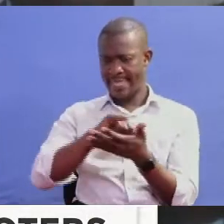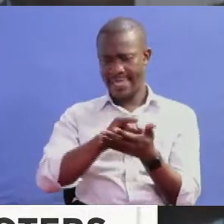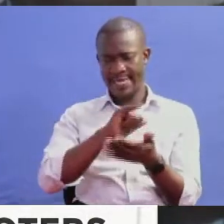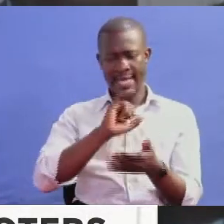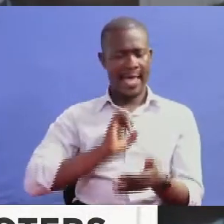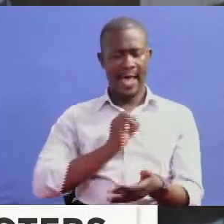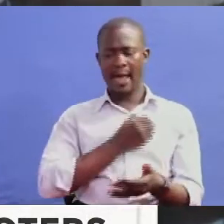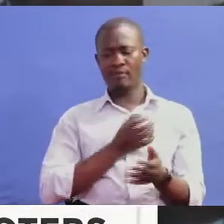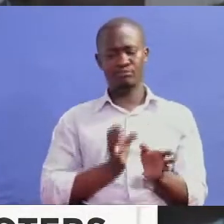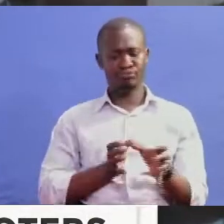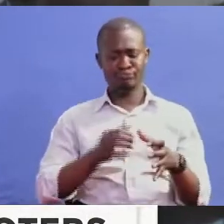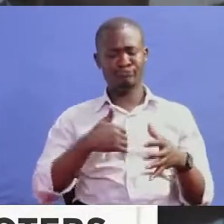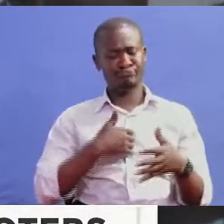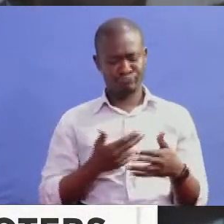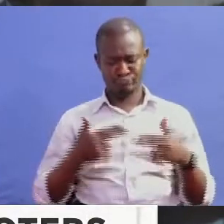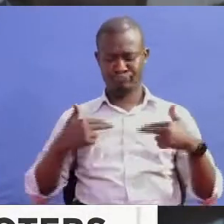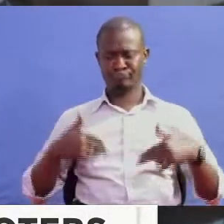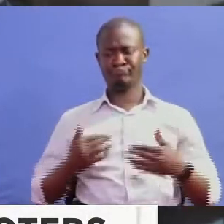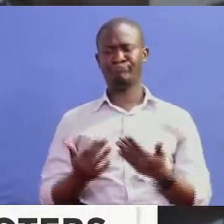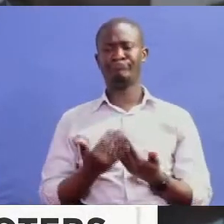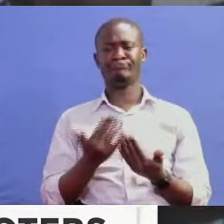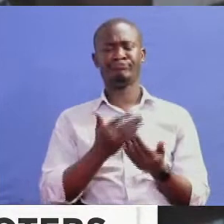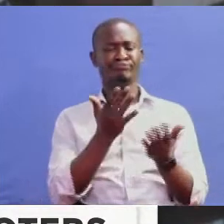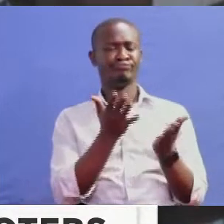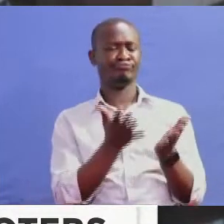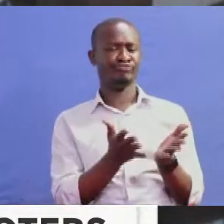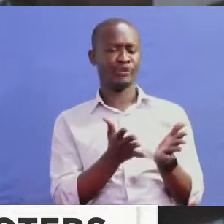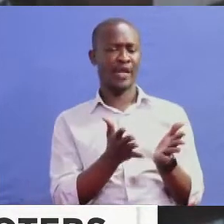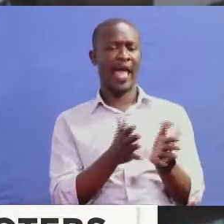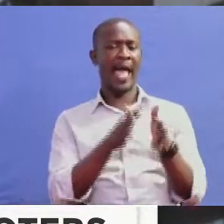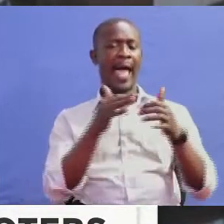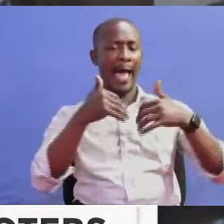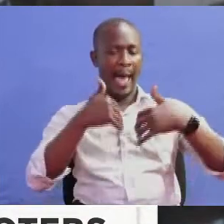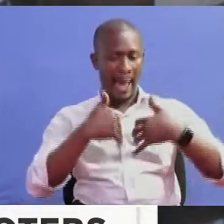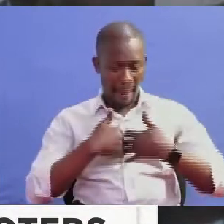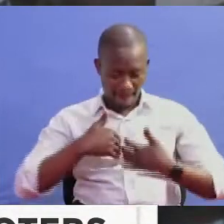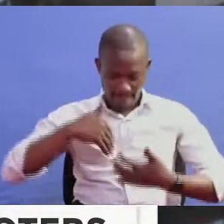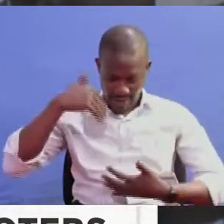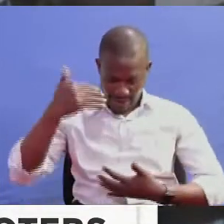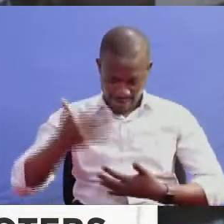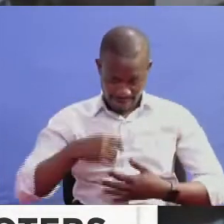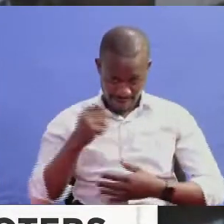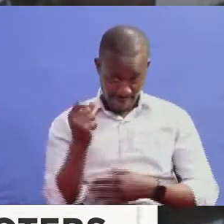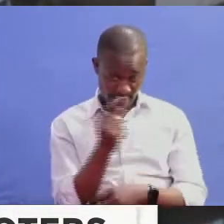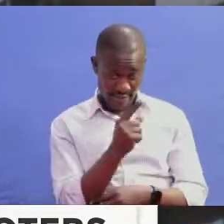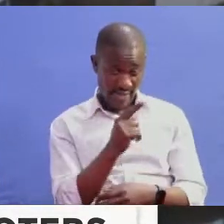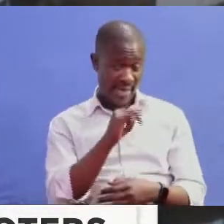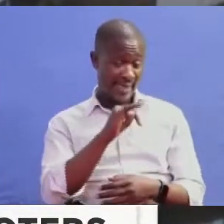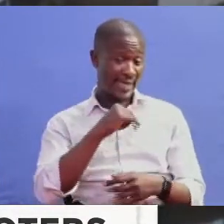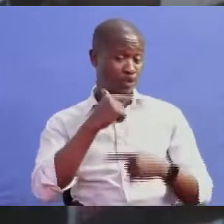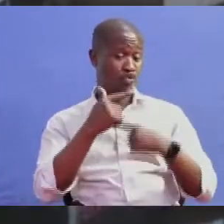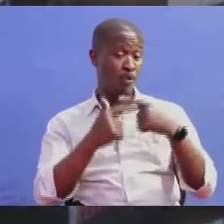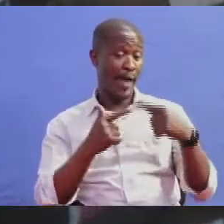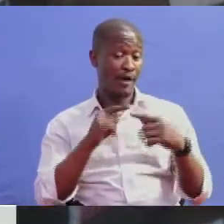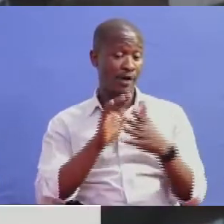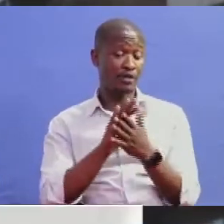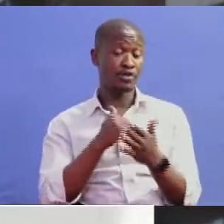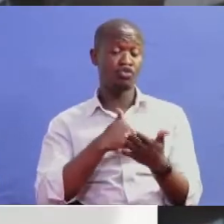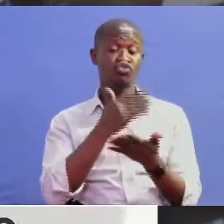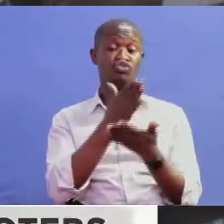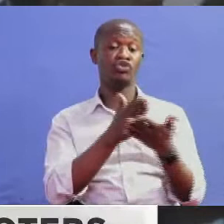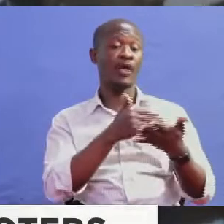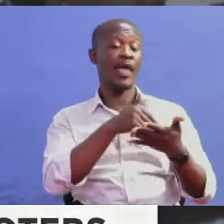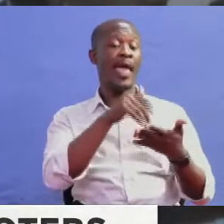our community health promoters have a stipend every month. And we are going to co-share